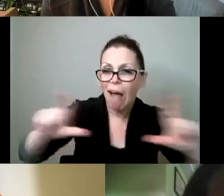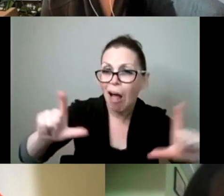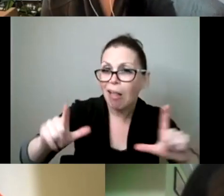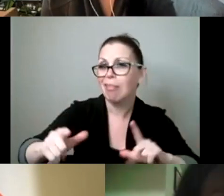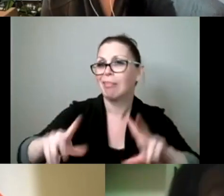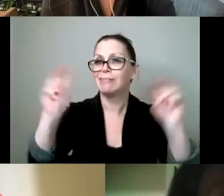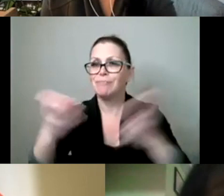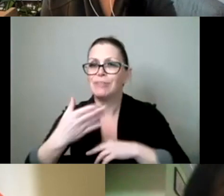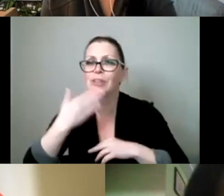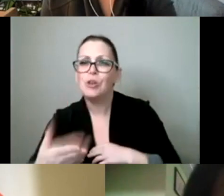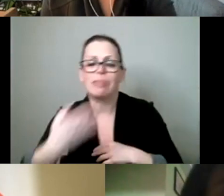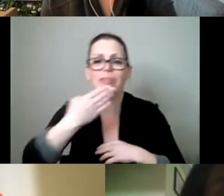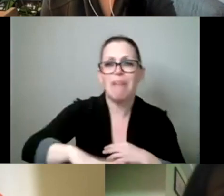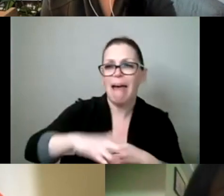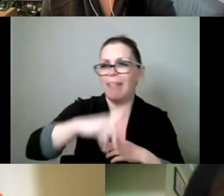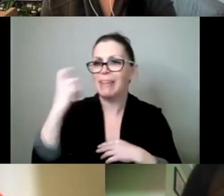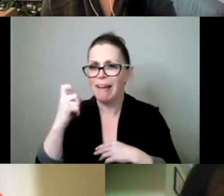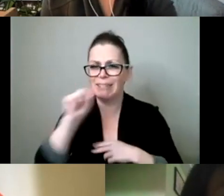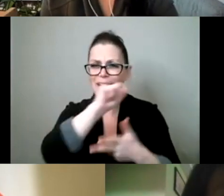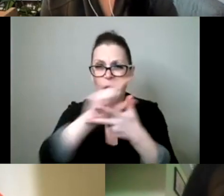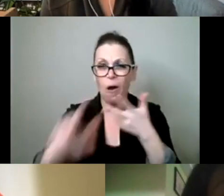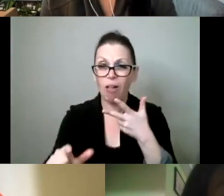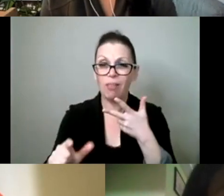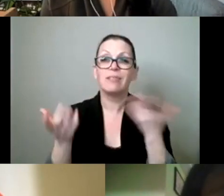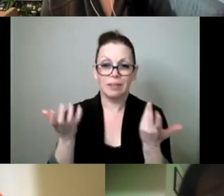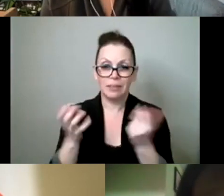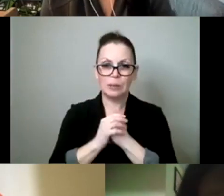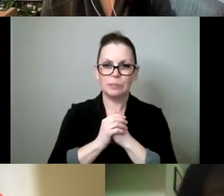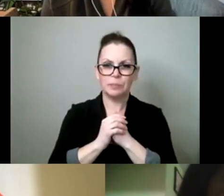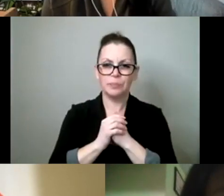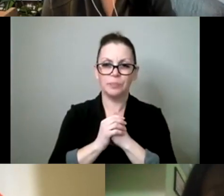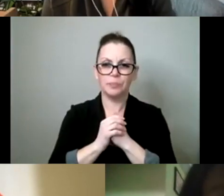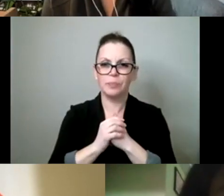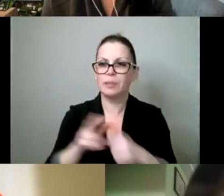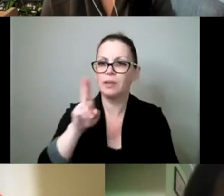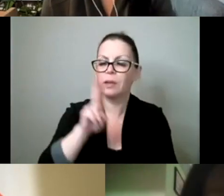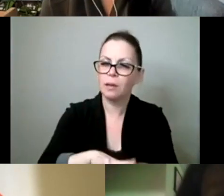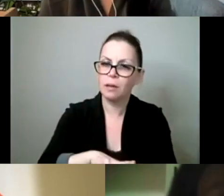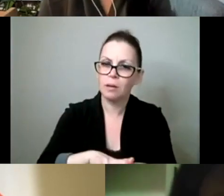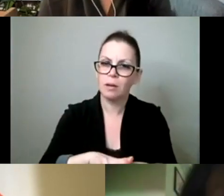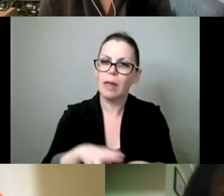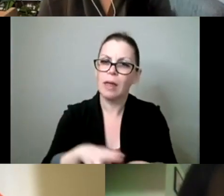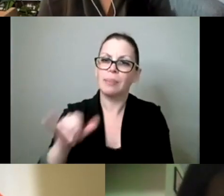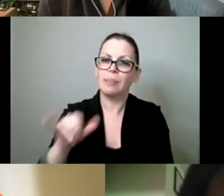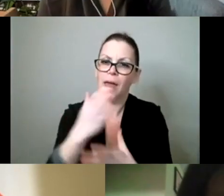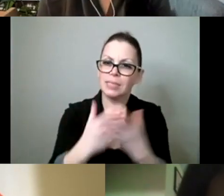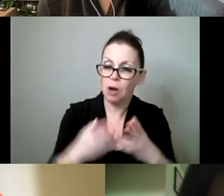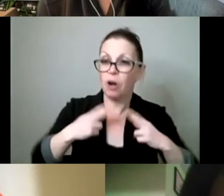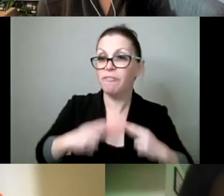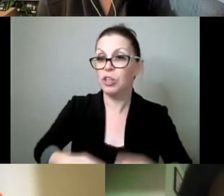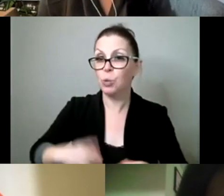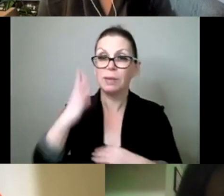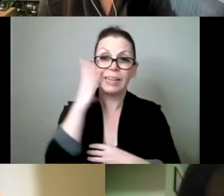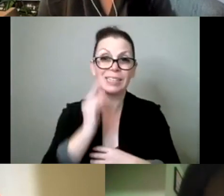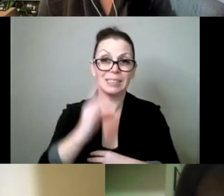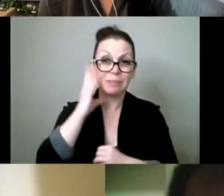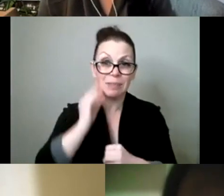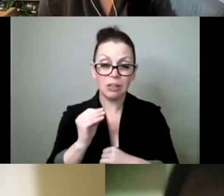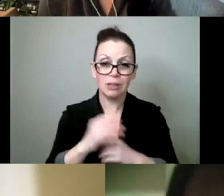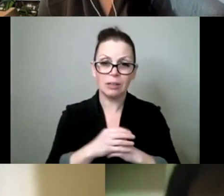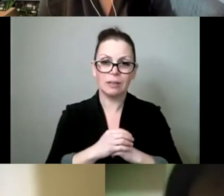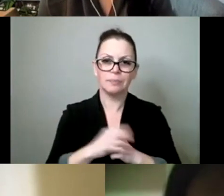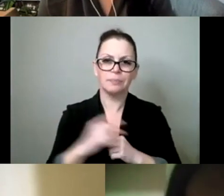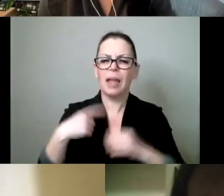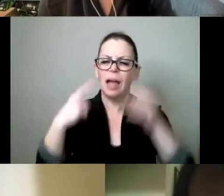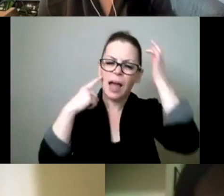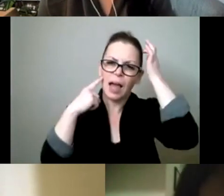like just the humanity, because, you know, just the, and of course, you know, part of the human experience. Because I think, you